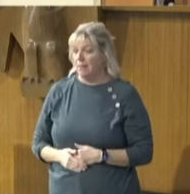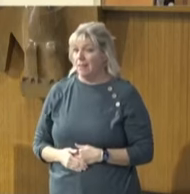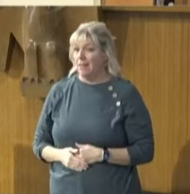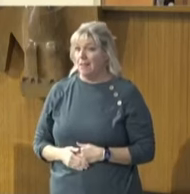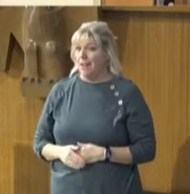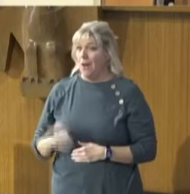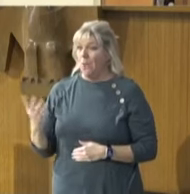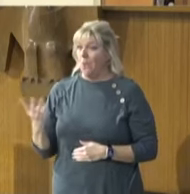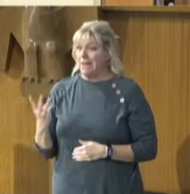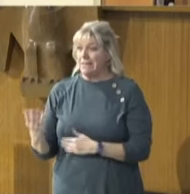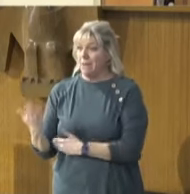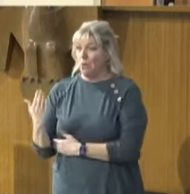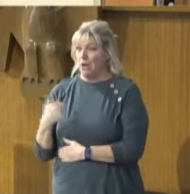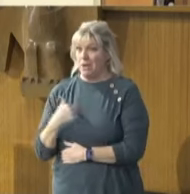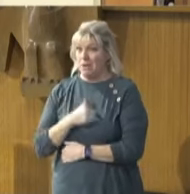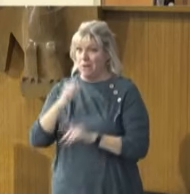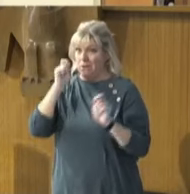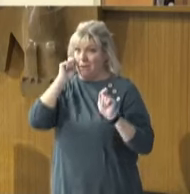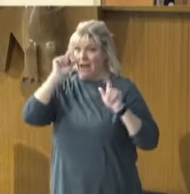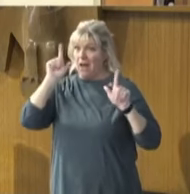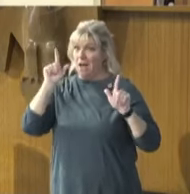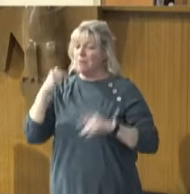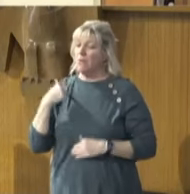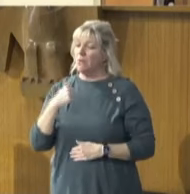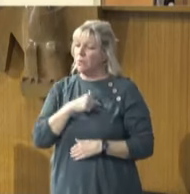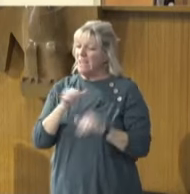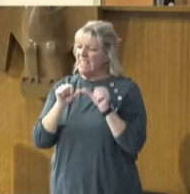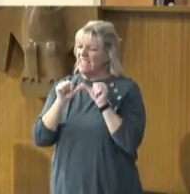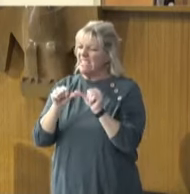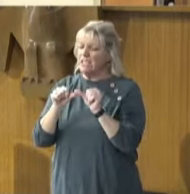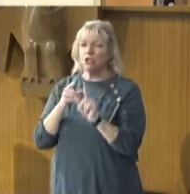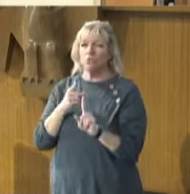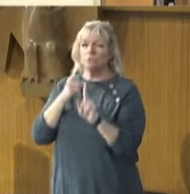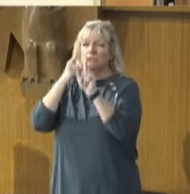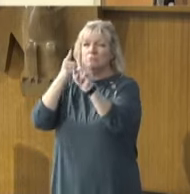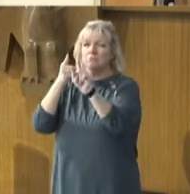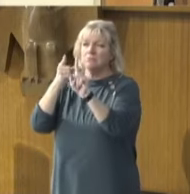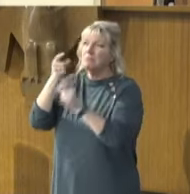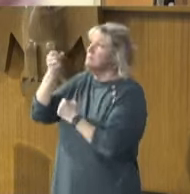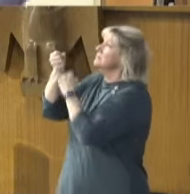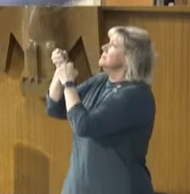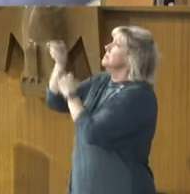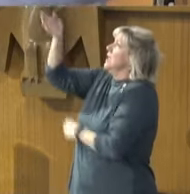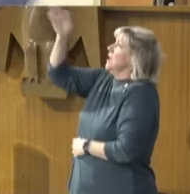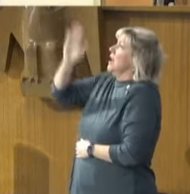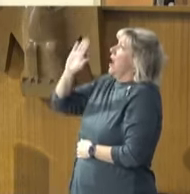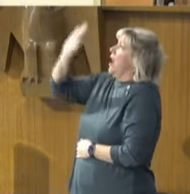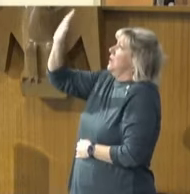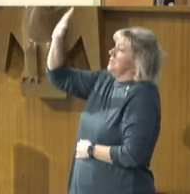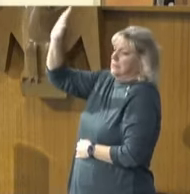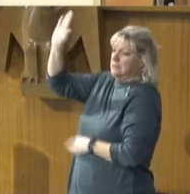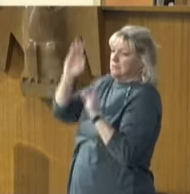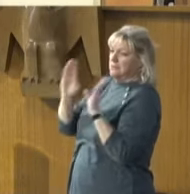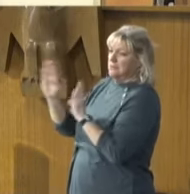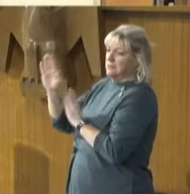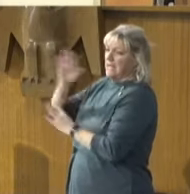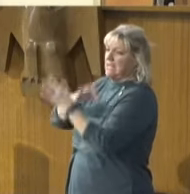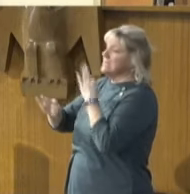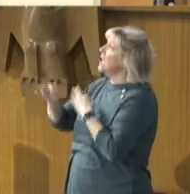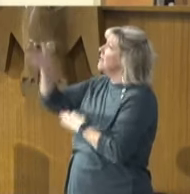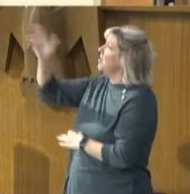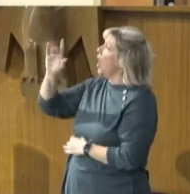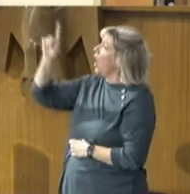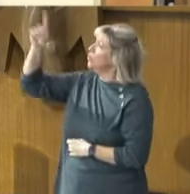on Wednesday, we will continue to strive to be on God's side rather than make God come to our